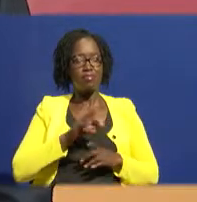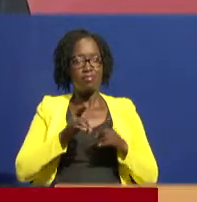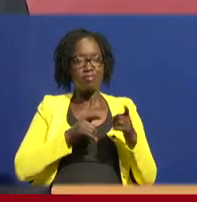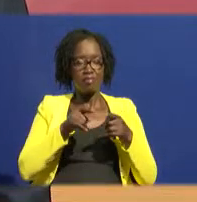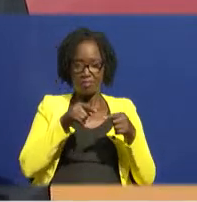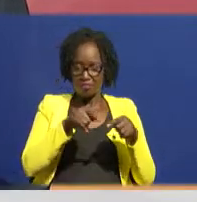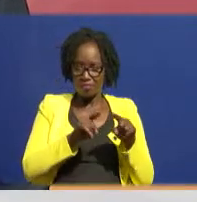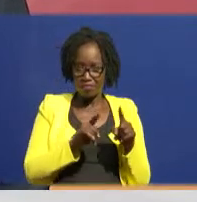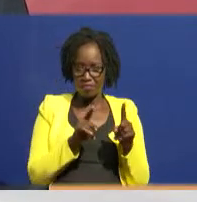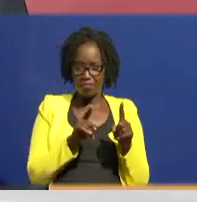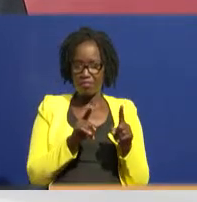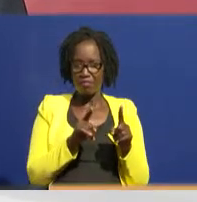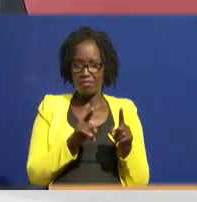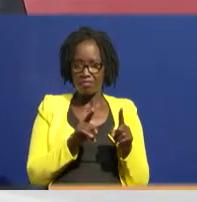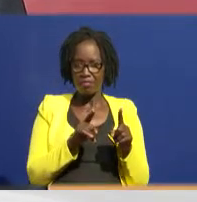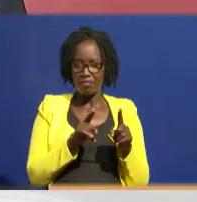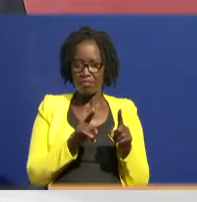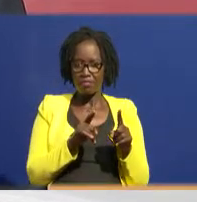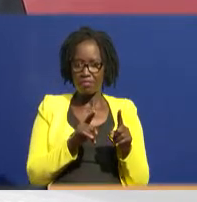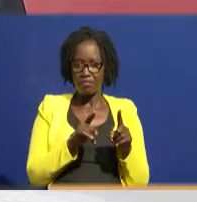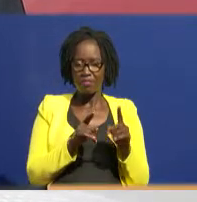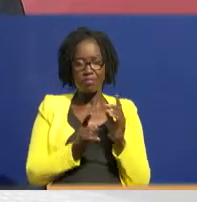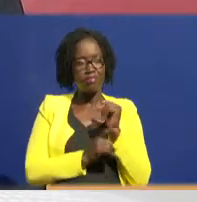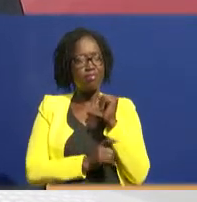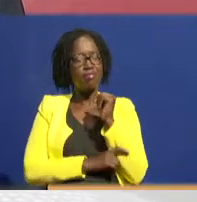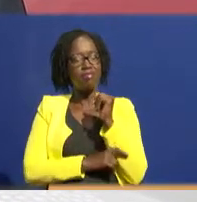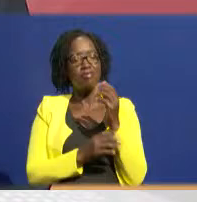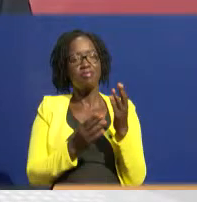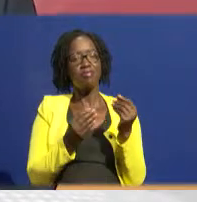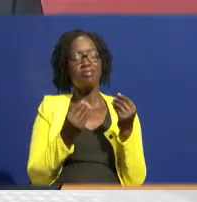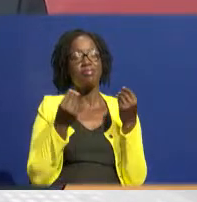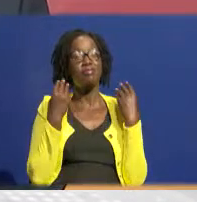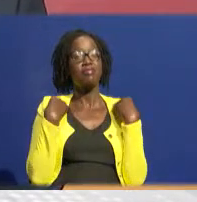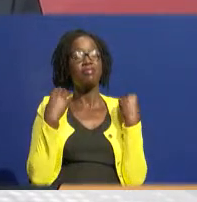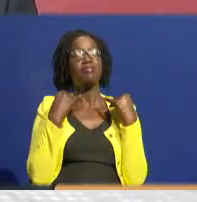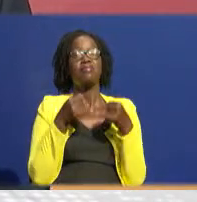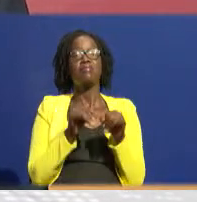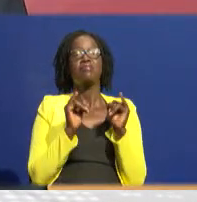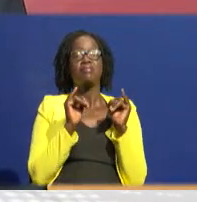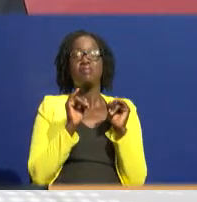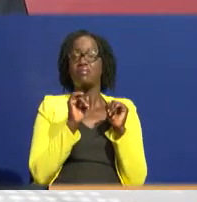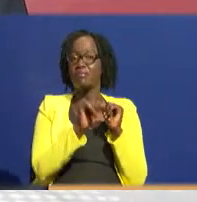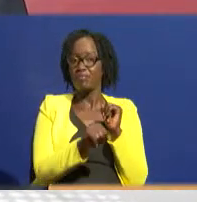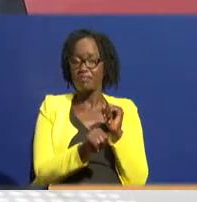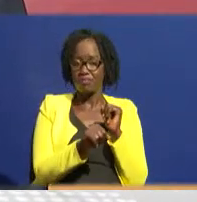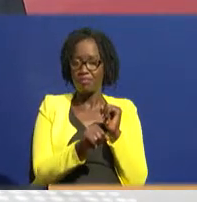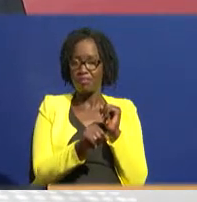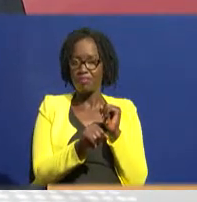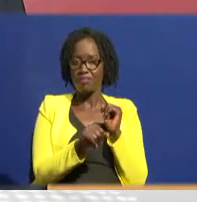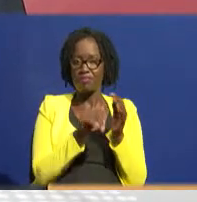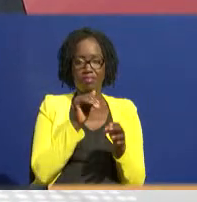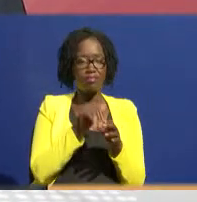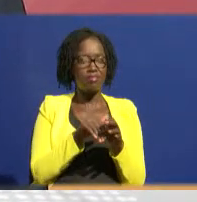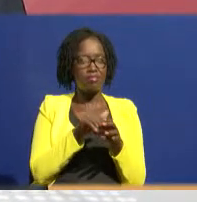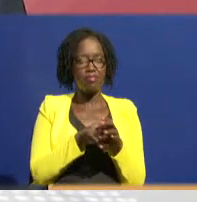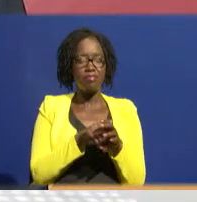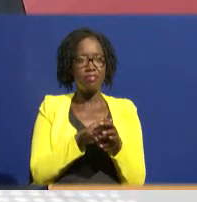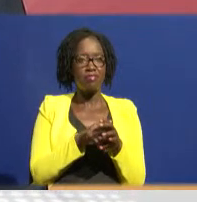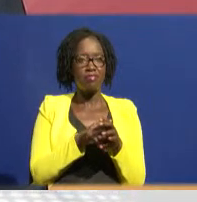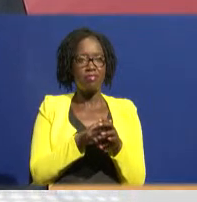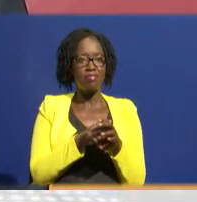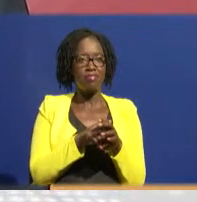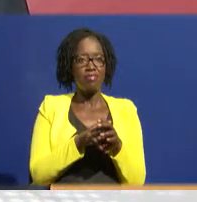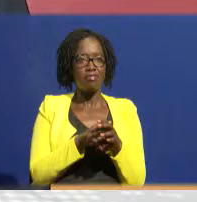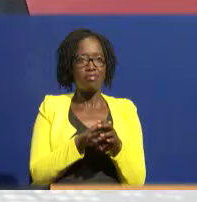undergo these challenges. So they get tempted and they try to practice it, and that is where we are getting involved. They are getting involved